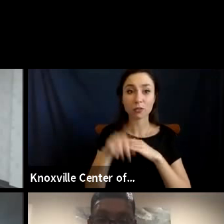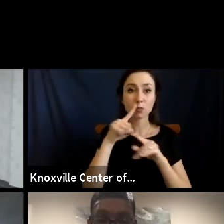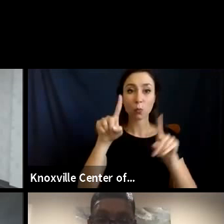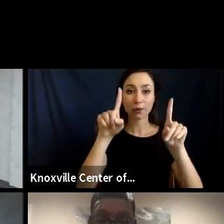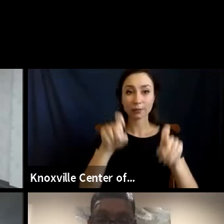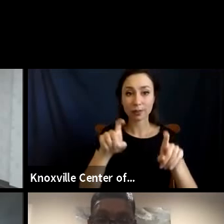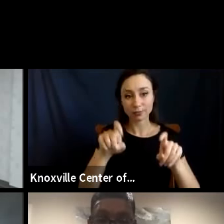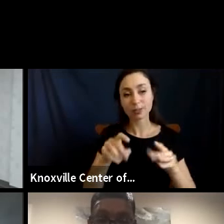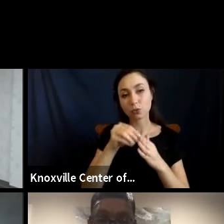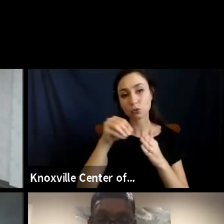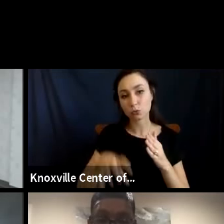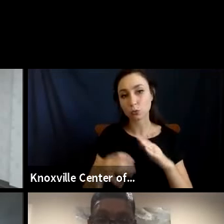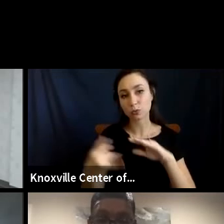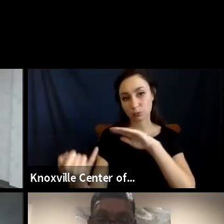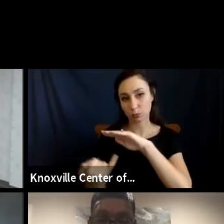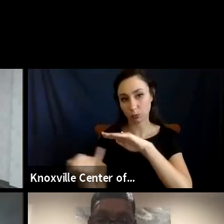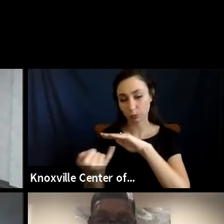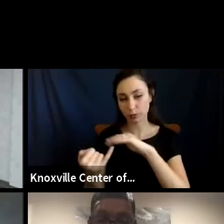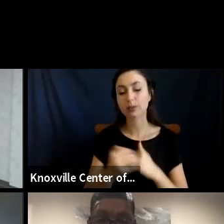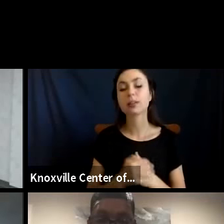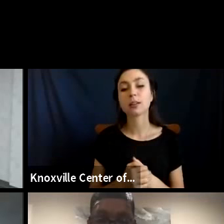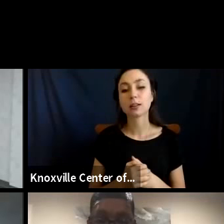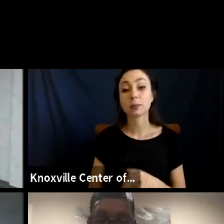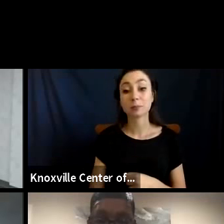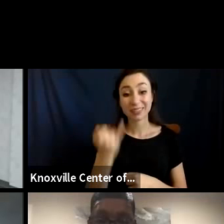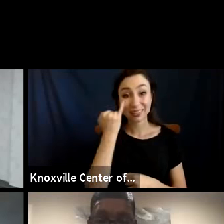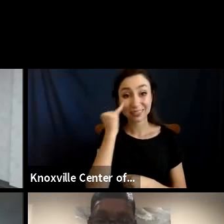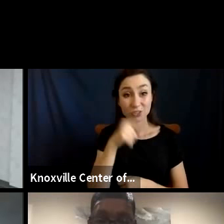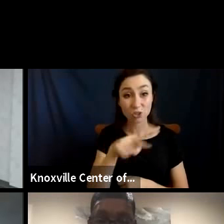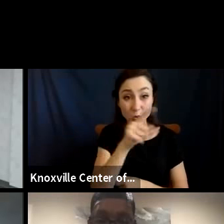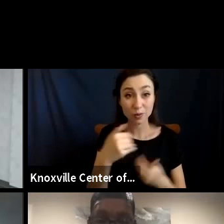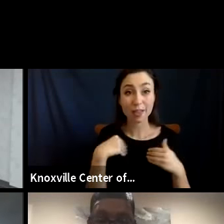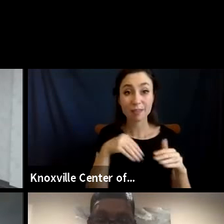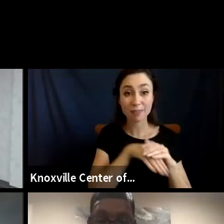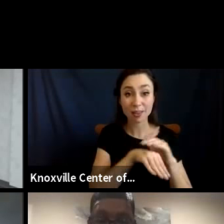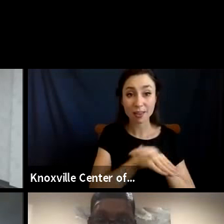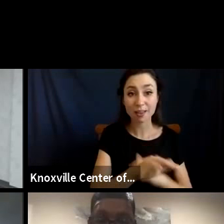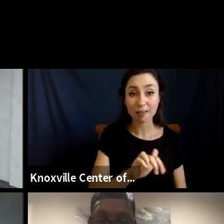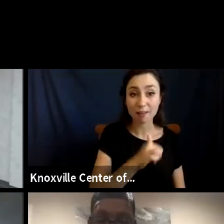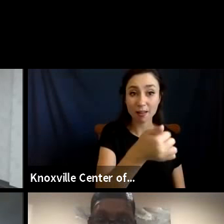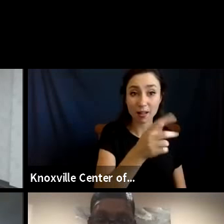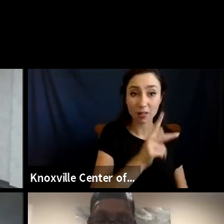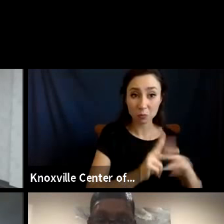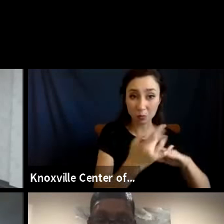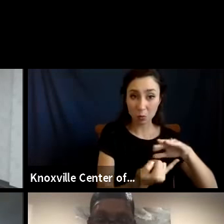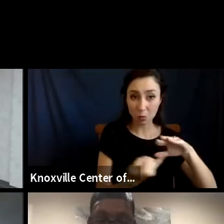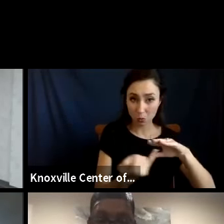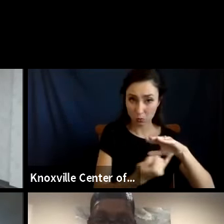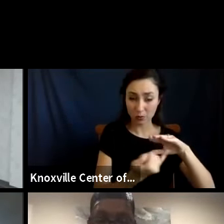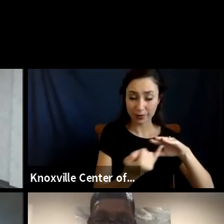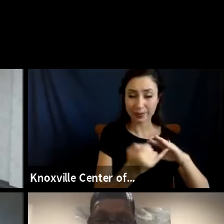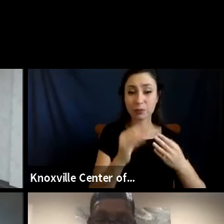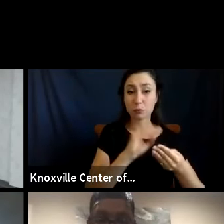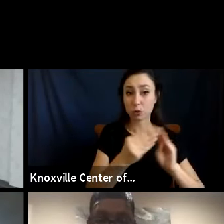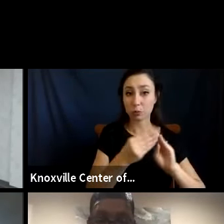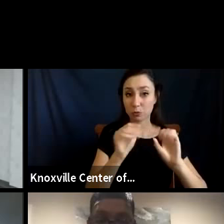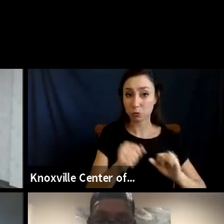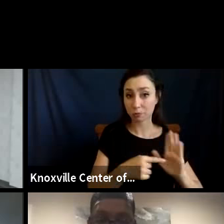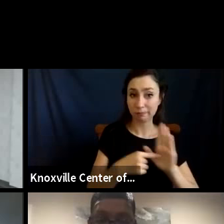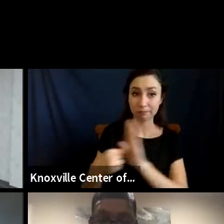are the students that are in quarantine. But if you were to have access to others whereby numbers could be